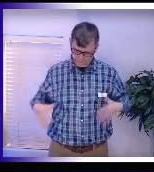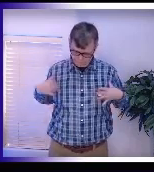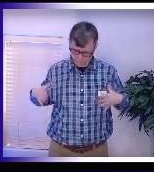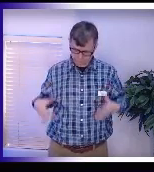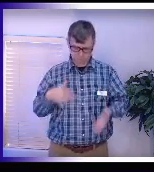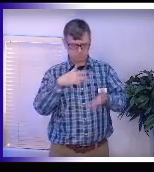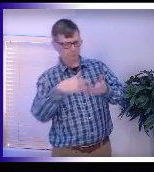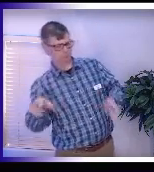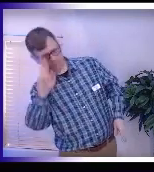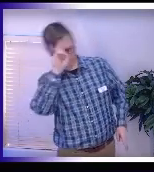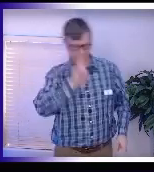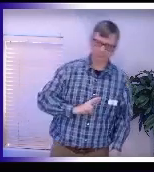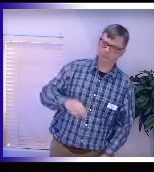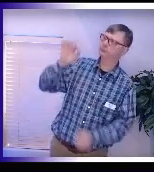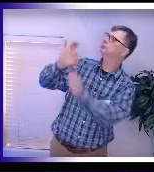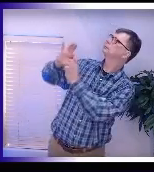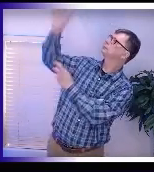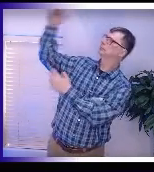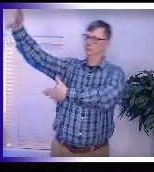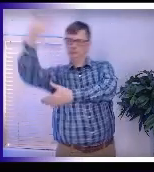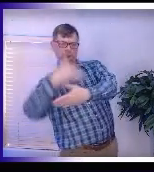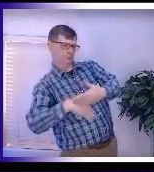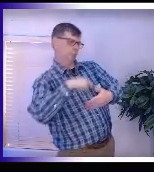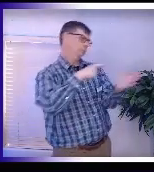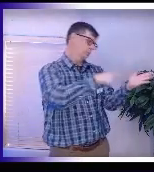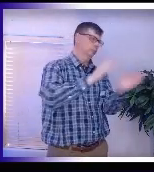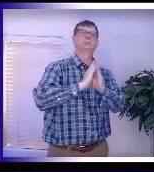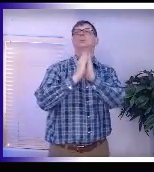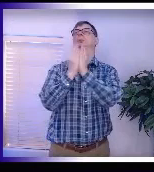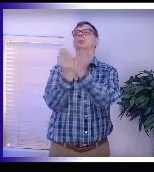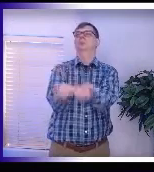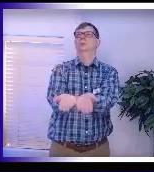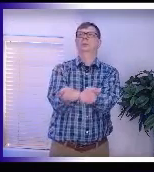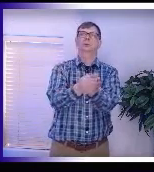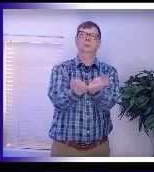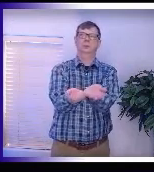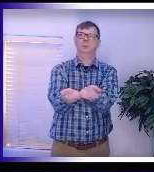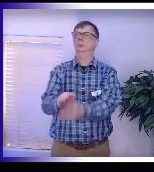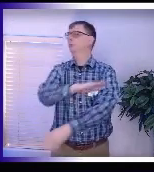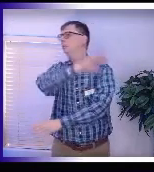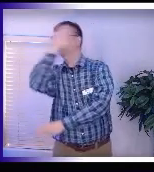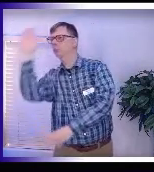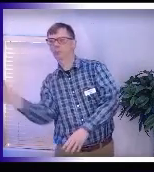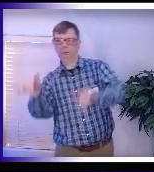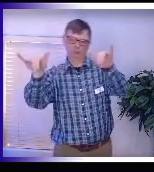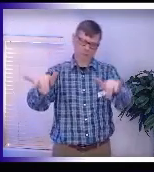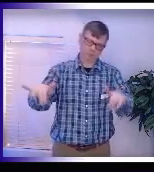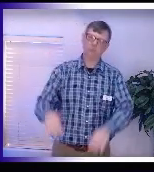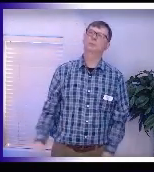Philosophy and religion chime in with their stories. All the same,